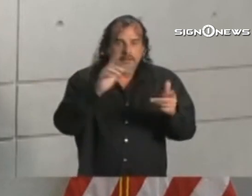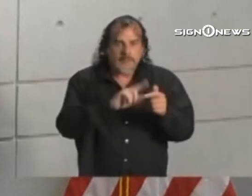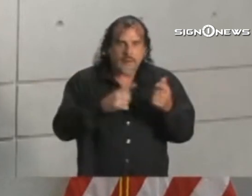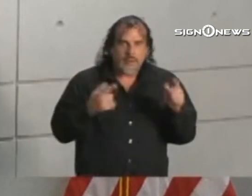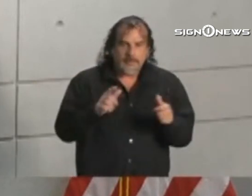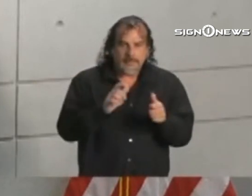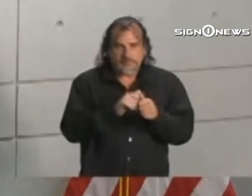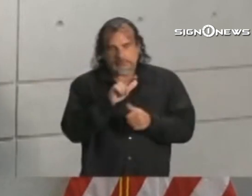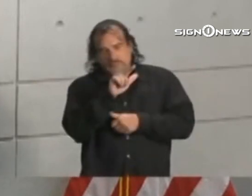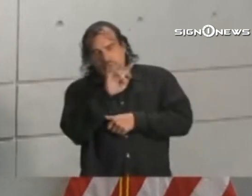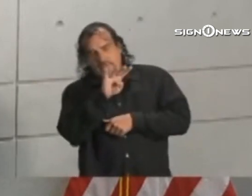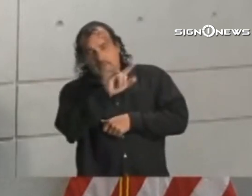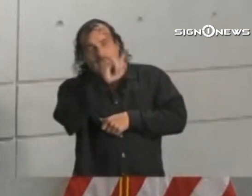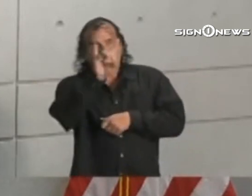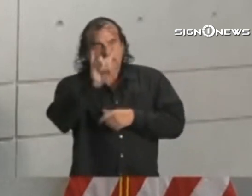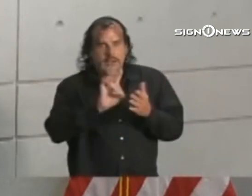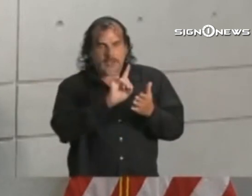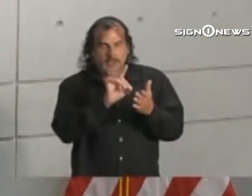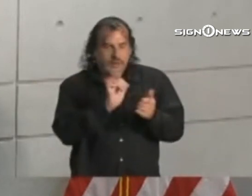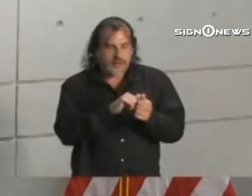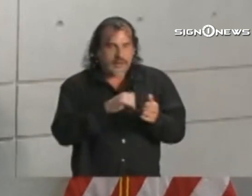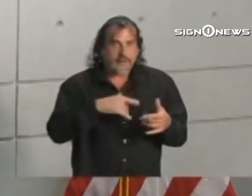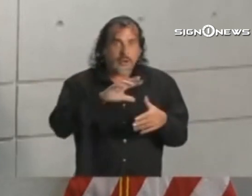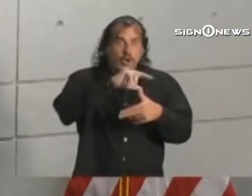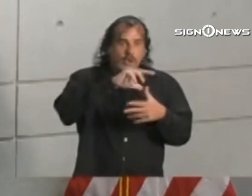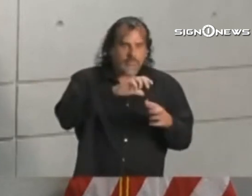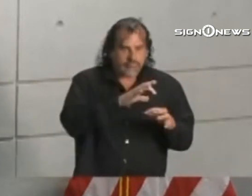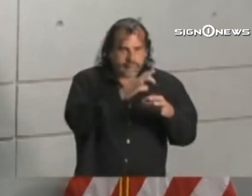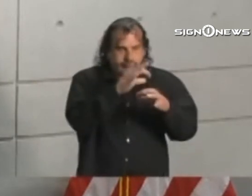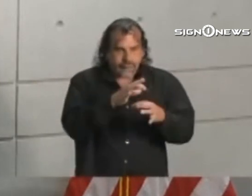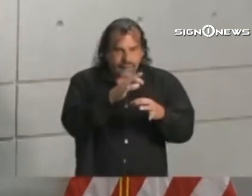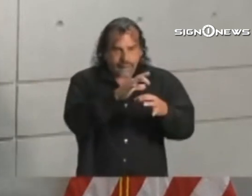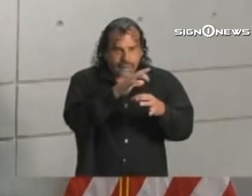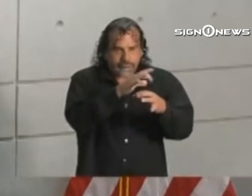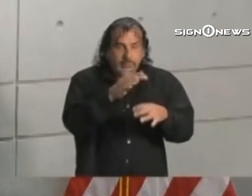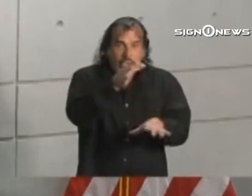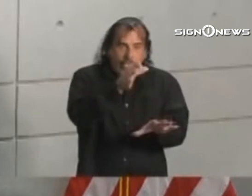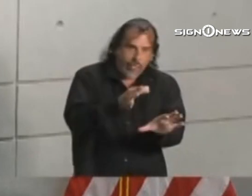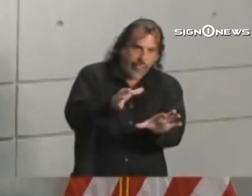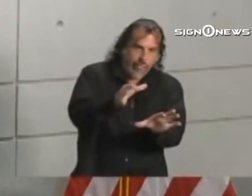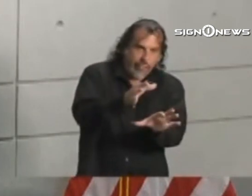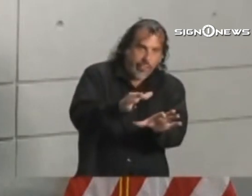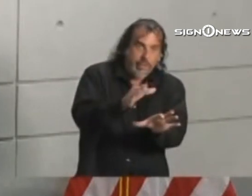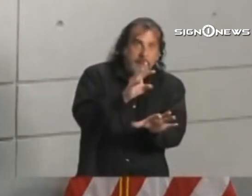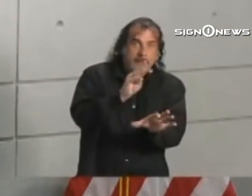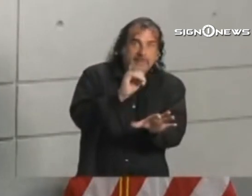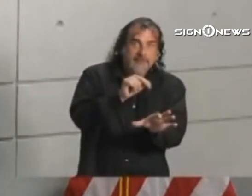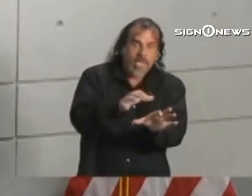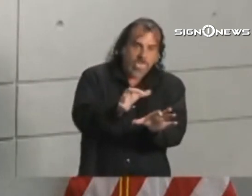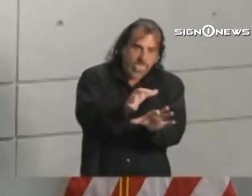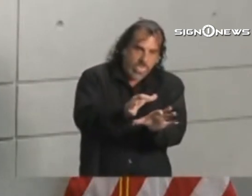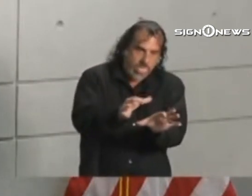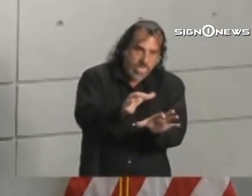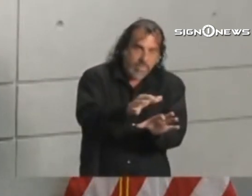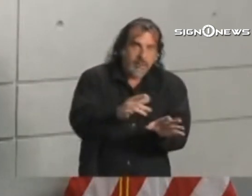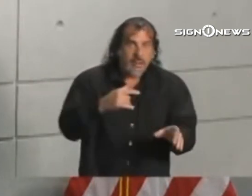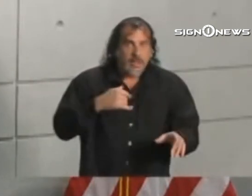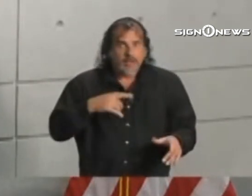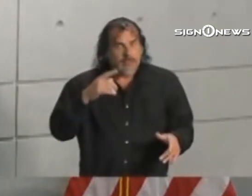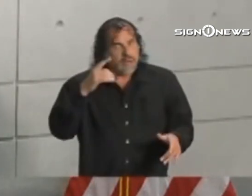48 hours as the hurricane stalls over our area? I would expect sustained winds to be